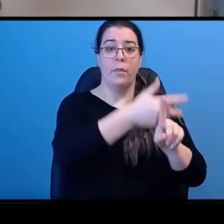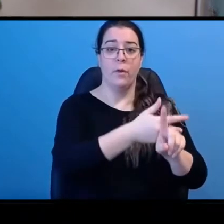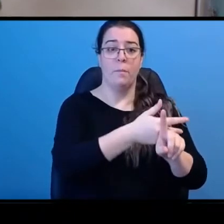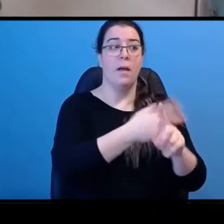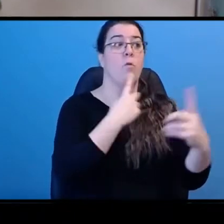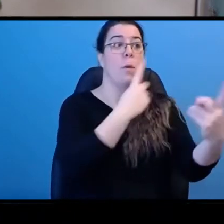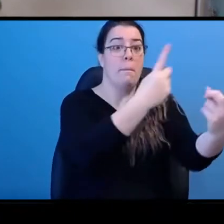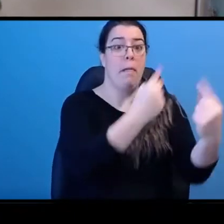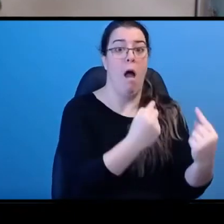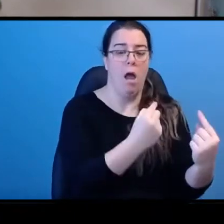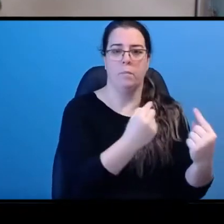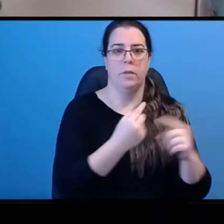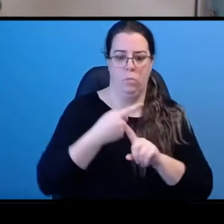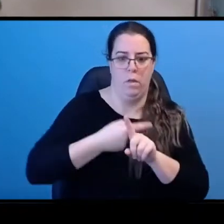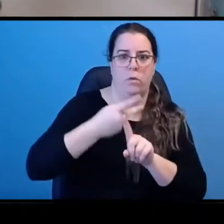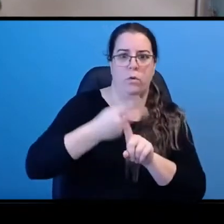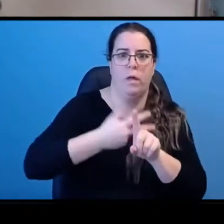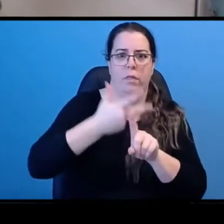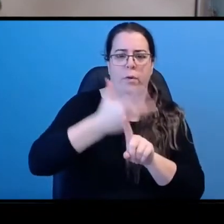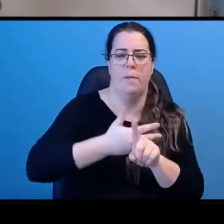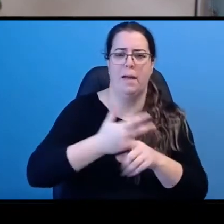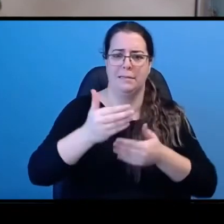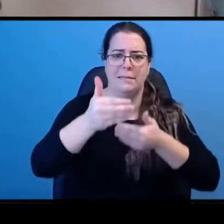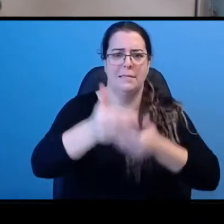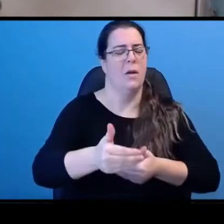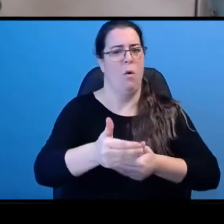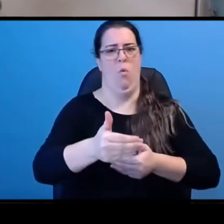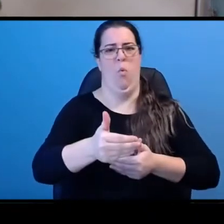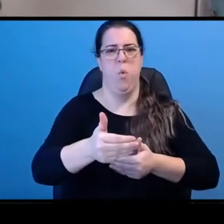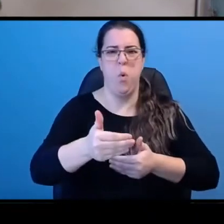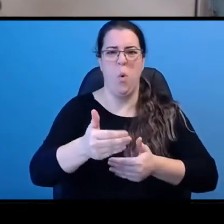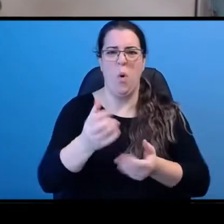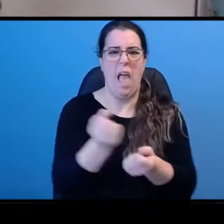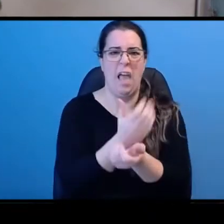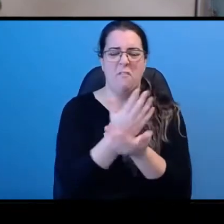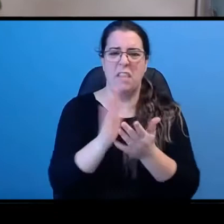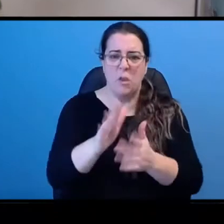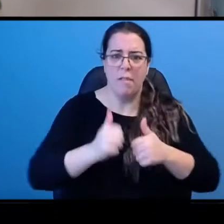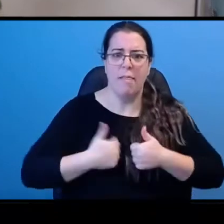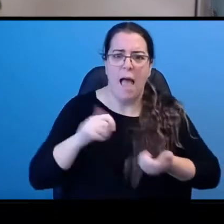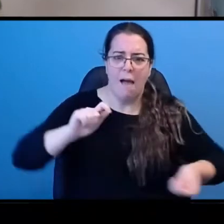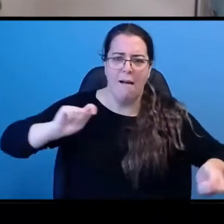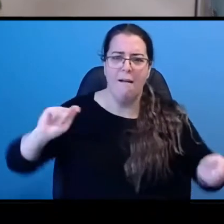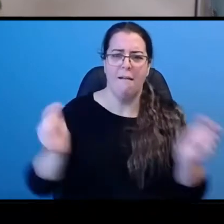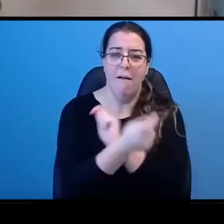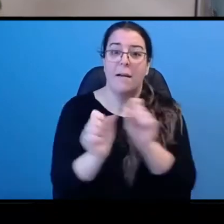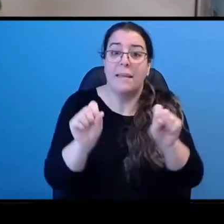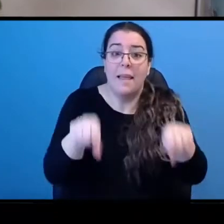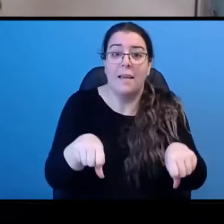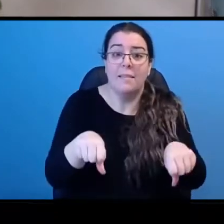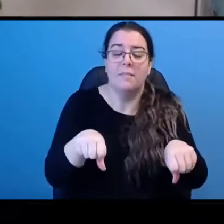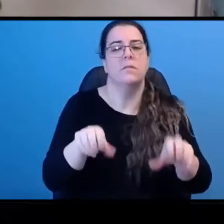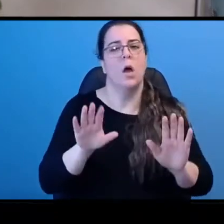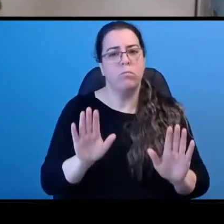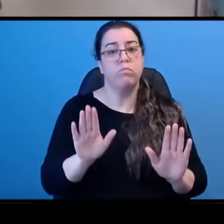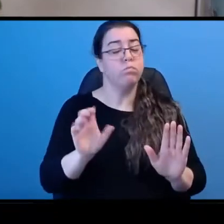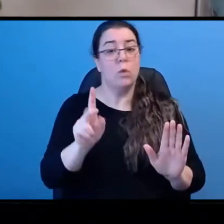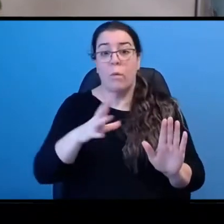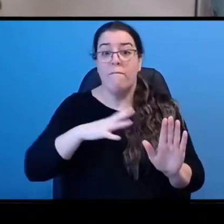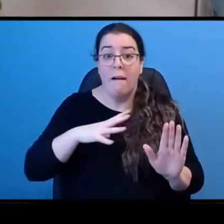lot can change. And so it's okay if those things happen. You just have to be in constant communication with